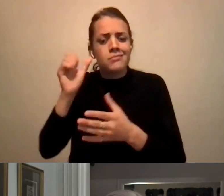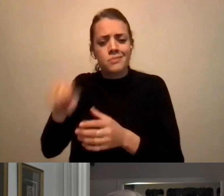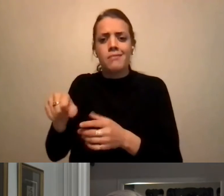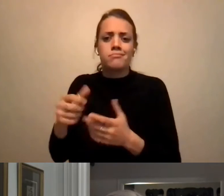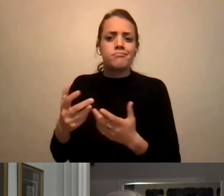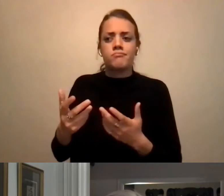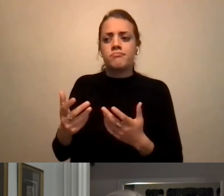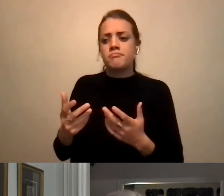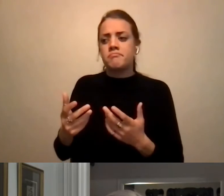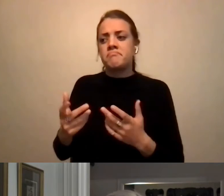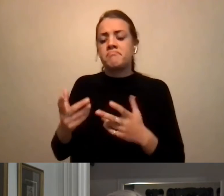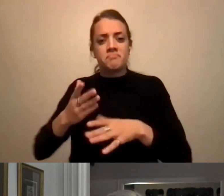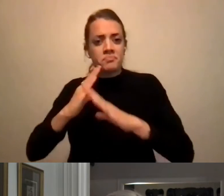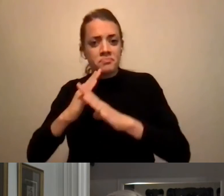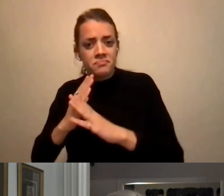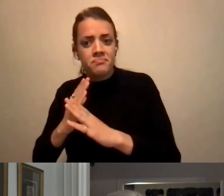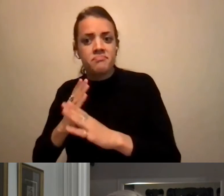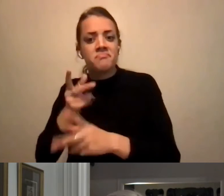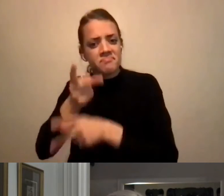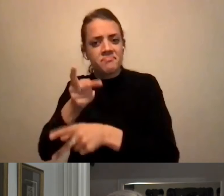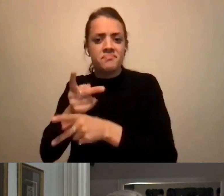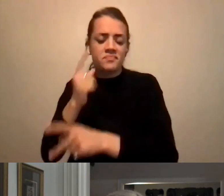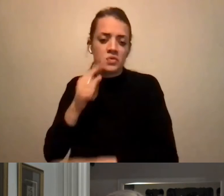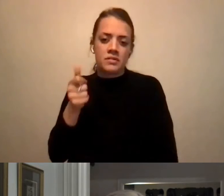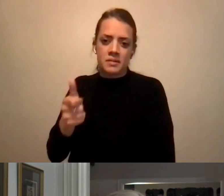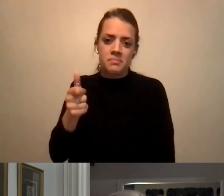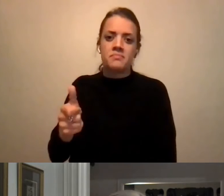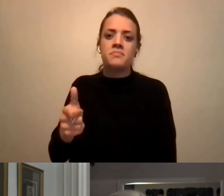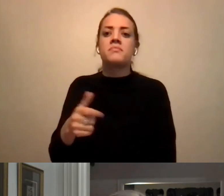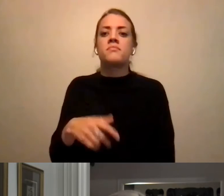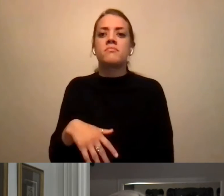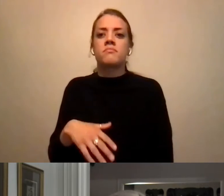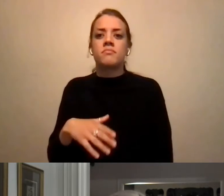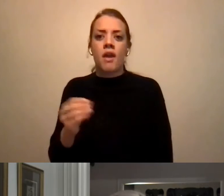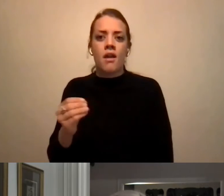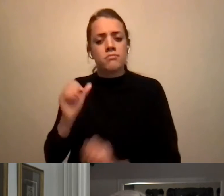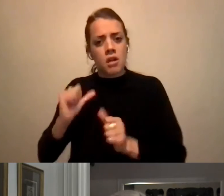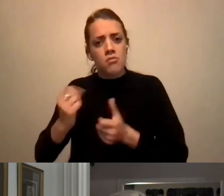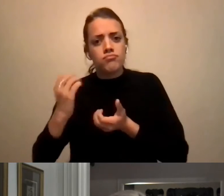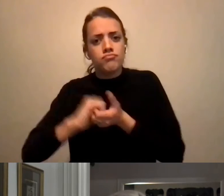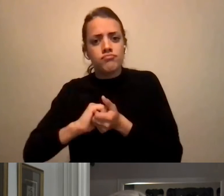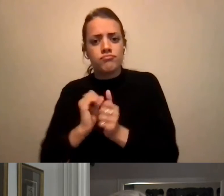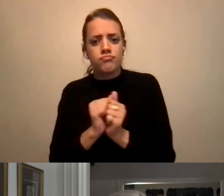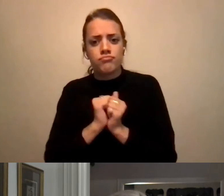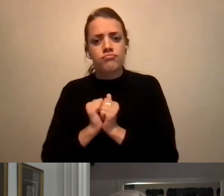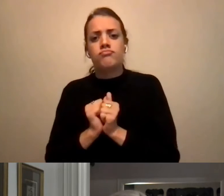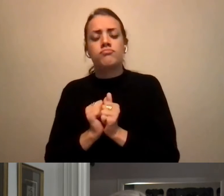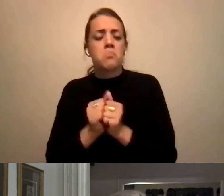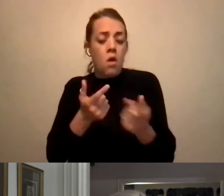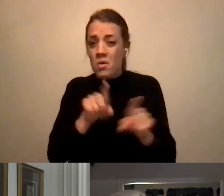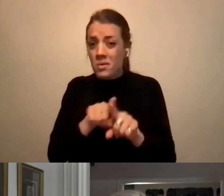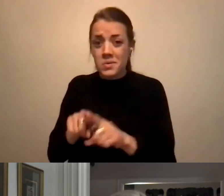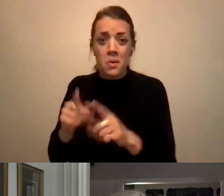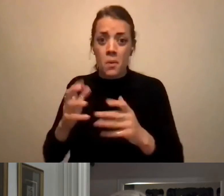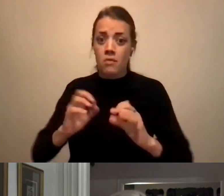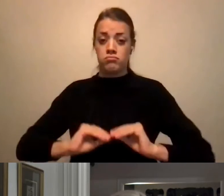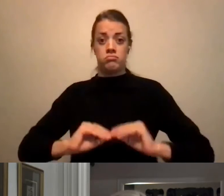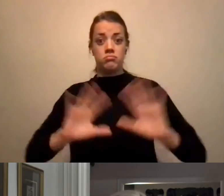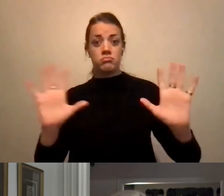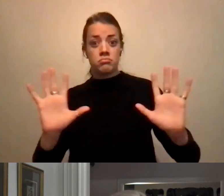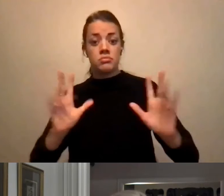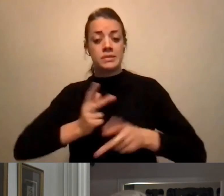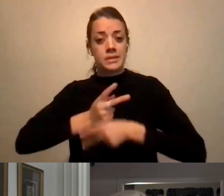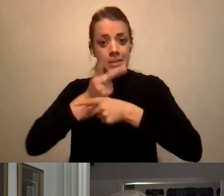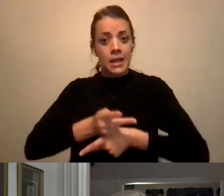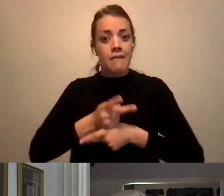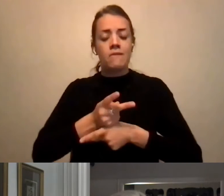far as trying to take care of themselves, and how we can do this together. But also we want to be very clear and careful about